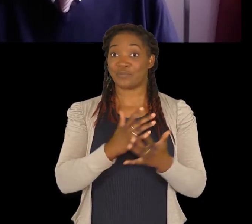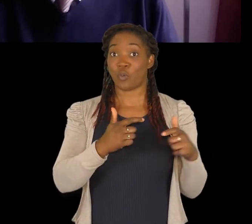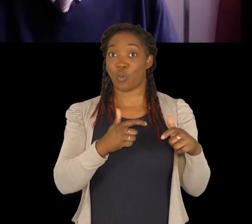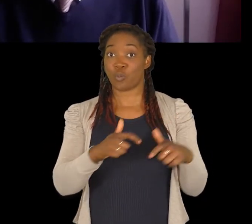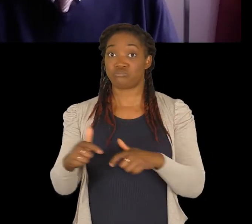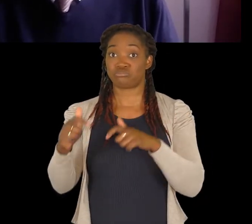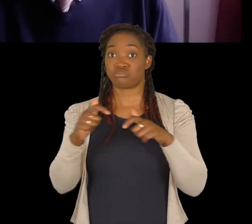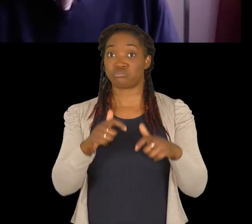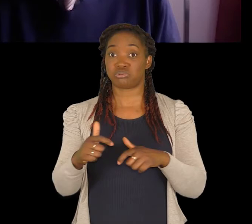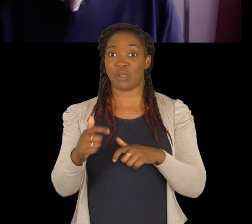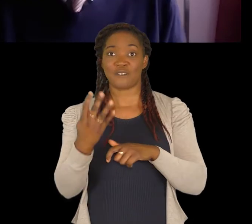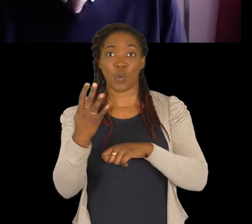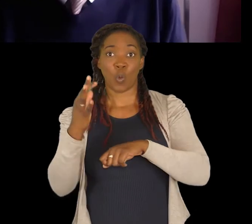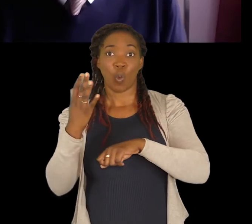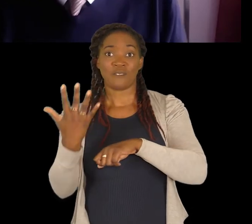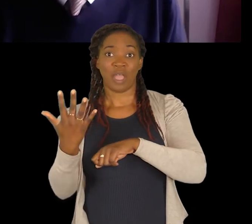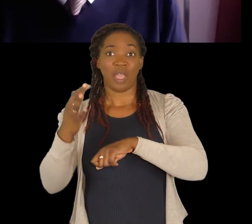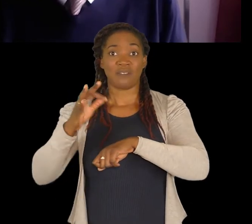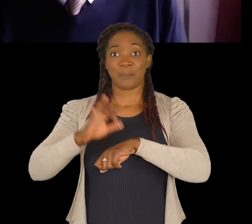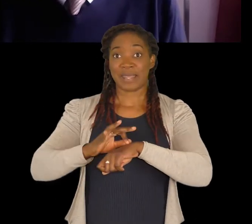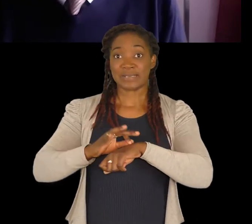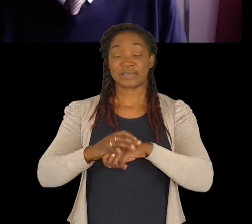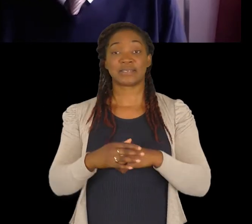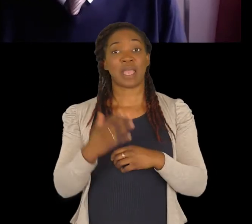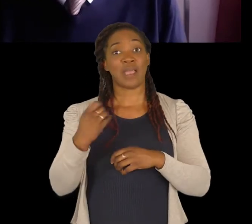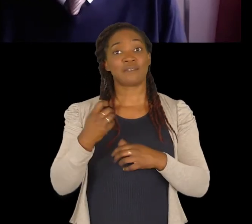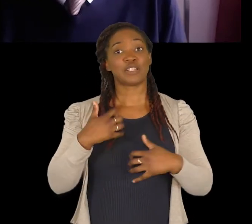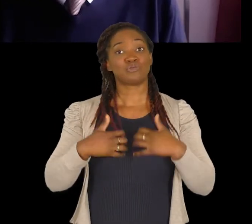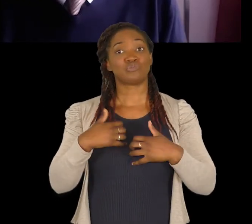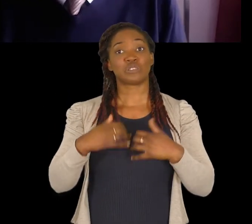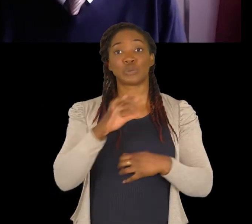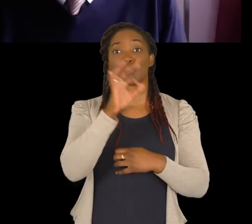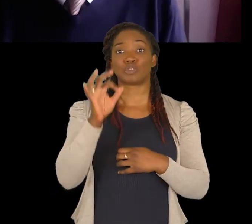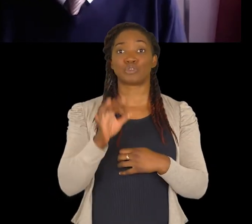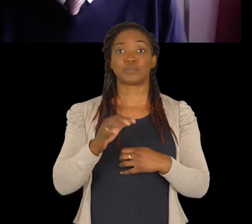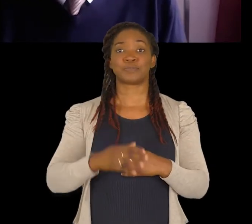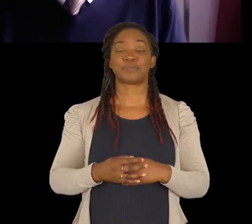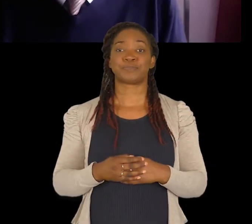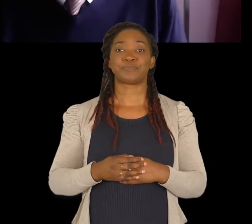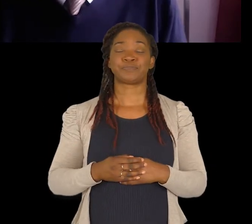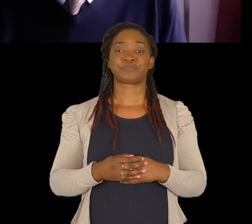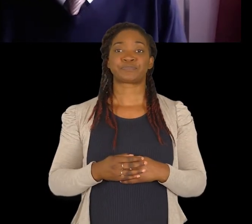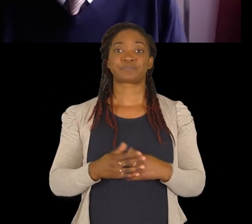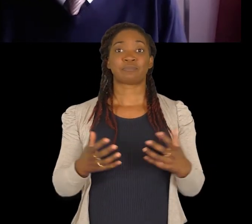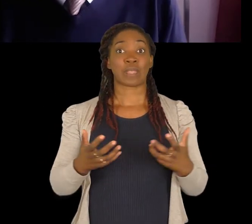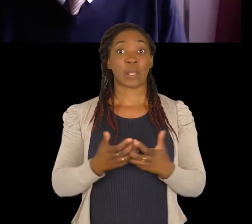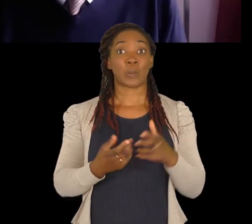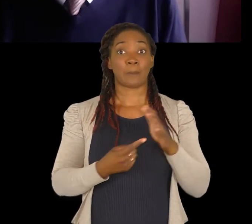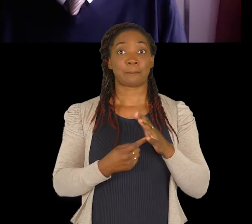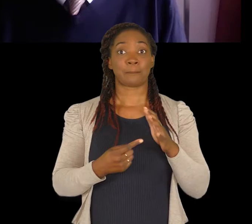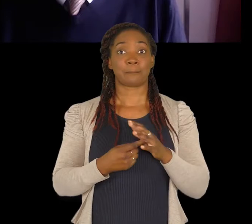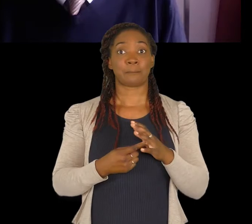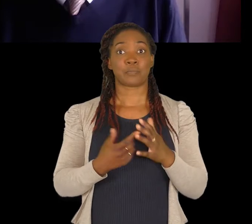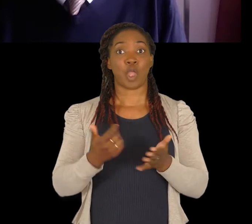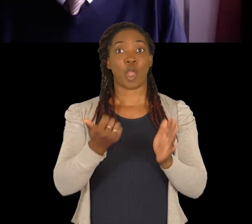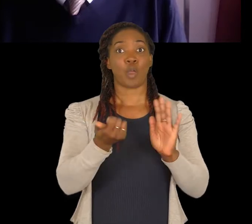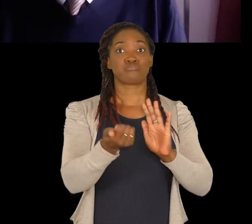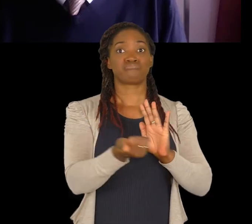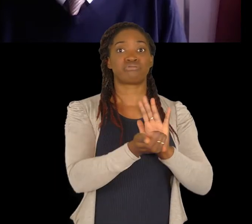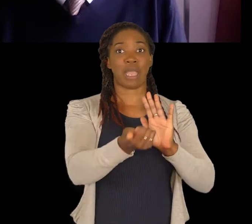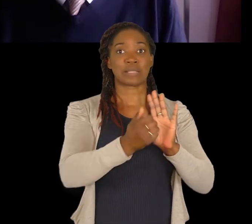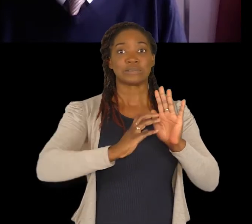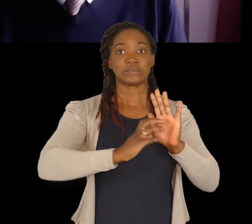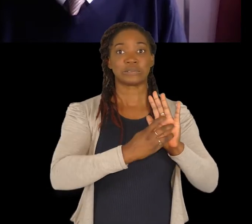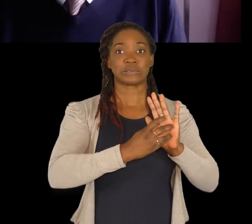on another 4 or 5 minutes. Here's an interesting question. How important is brand, creating